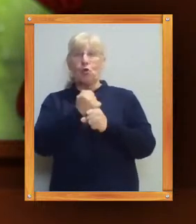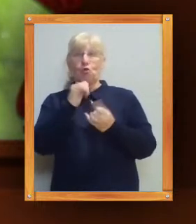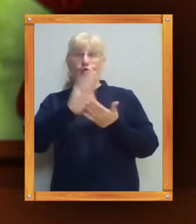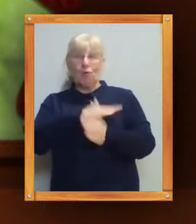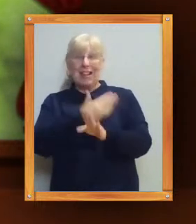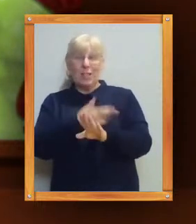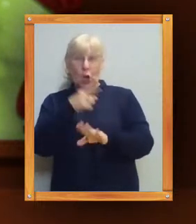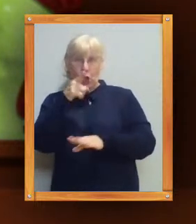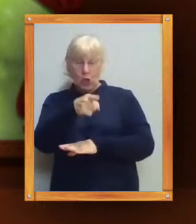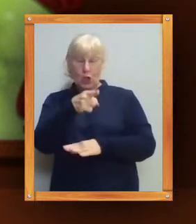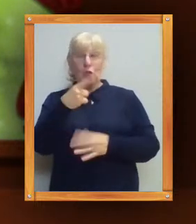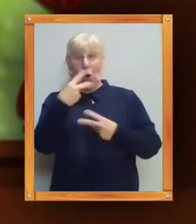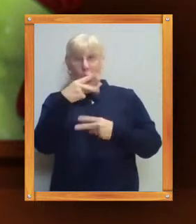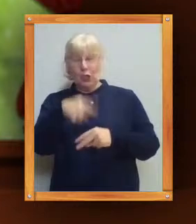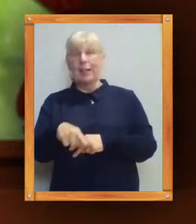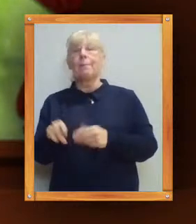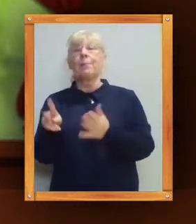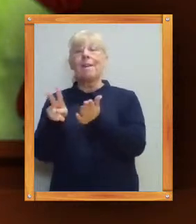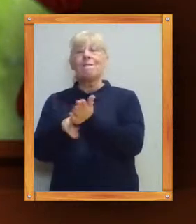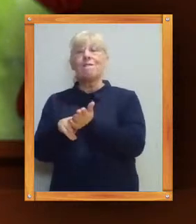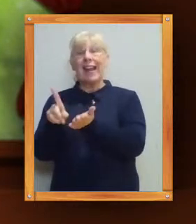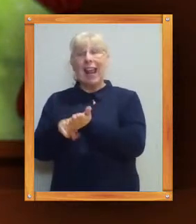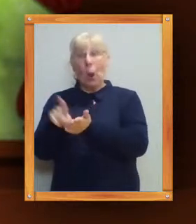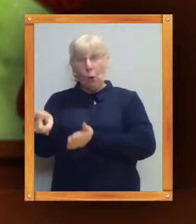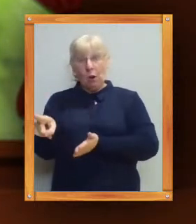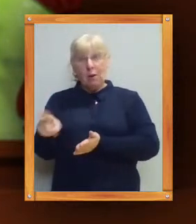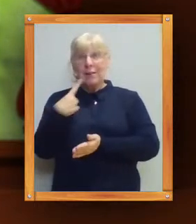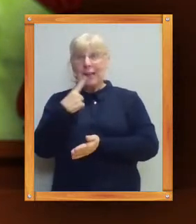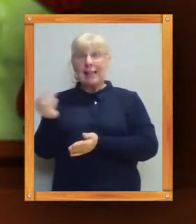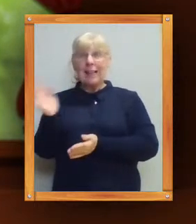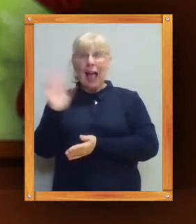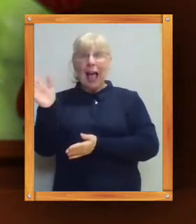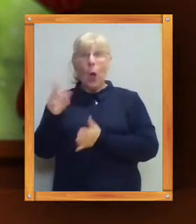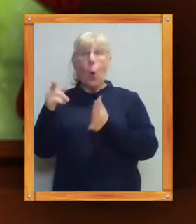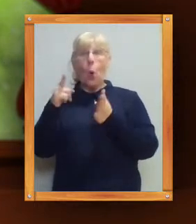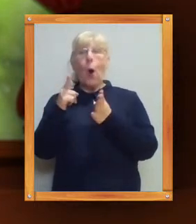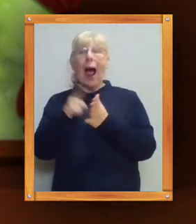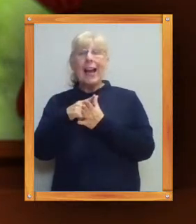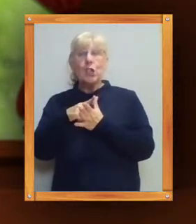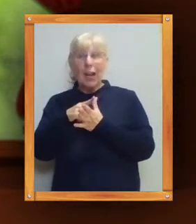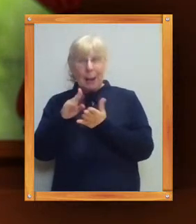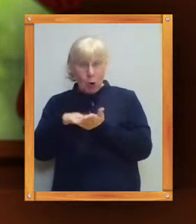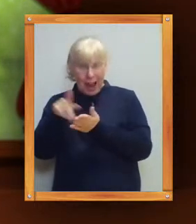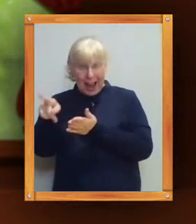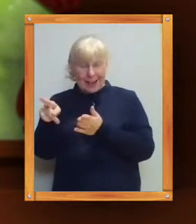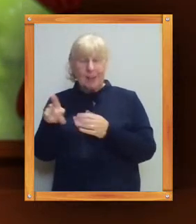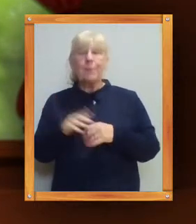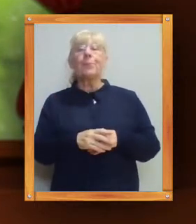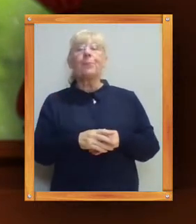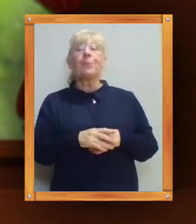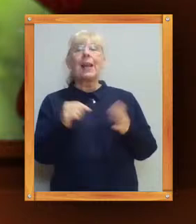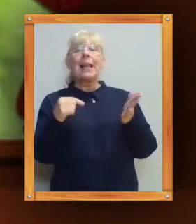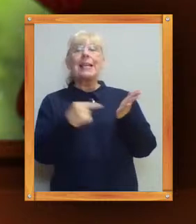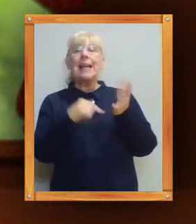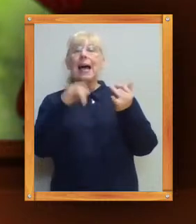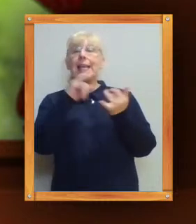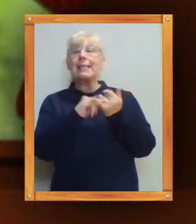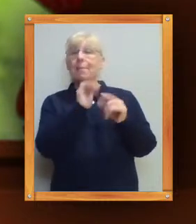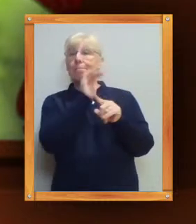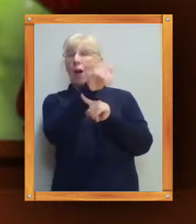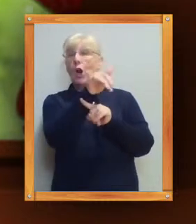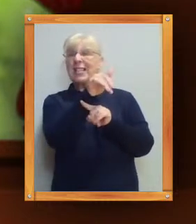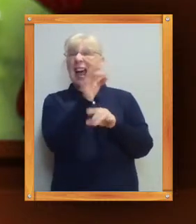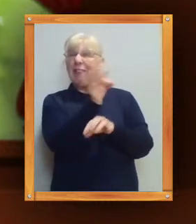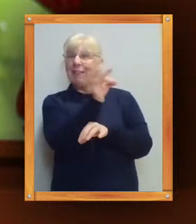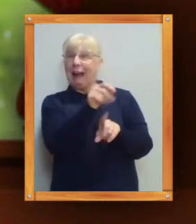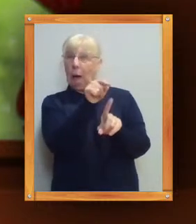tonight. Hi to Vicky Logan as well, saying hi to Ashley Moran. Tanya Steele, who's just outside Randalstown tonight with her wee grandson,